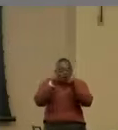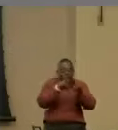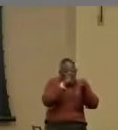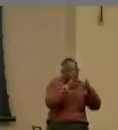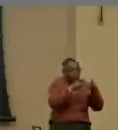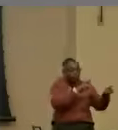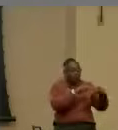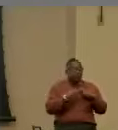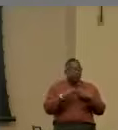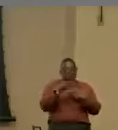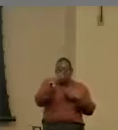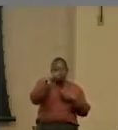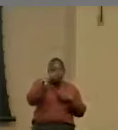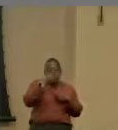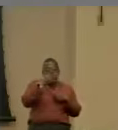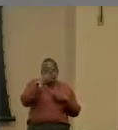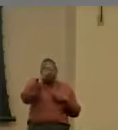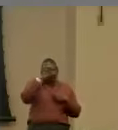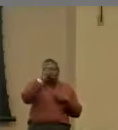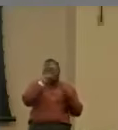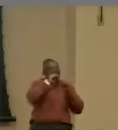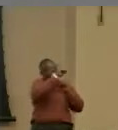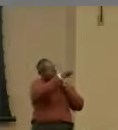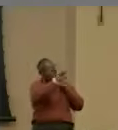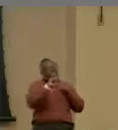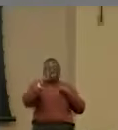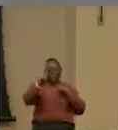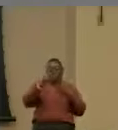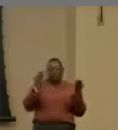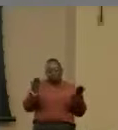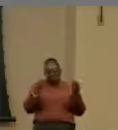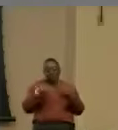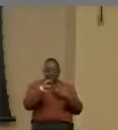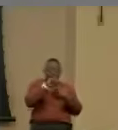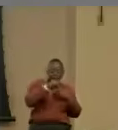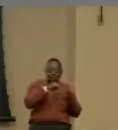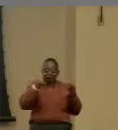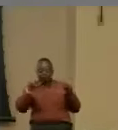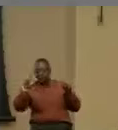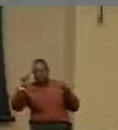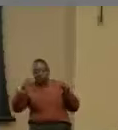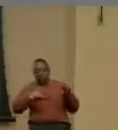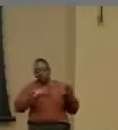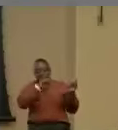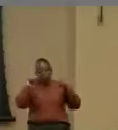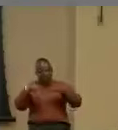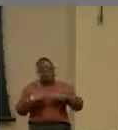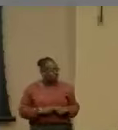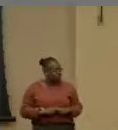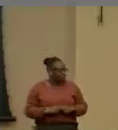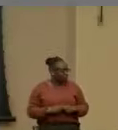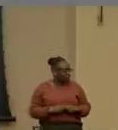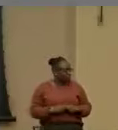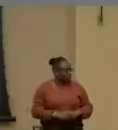We're located just down the road in San Diego, so we feel local to Lupus LA, so we're happy to be here.